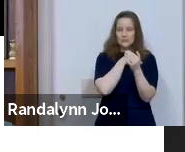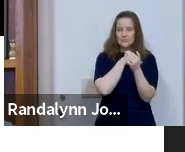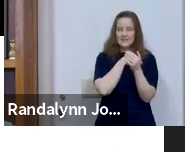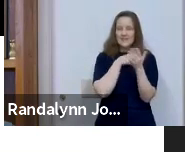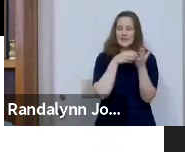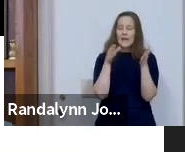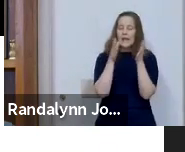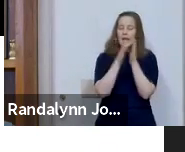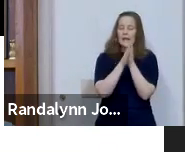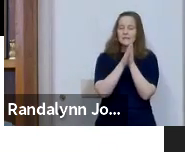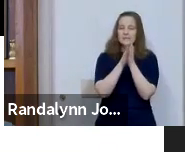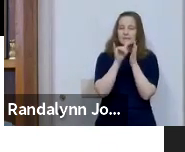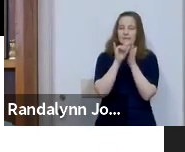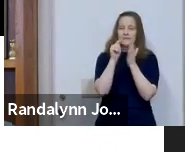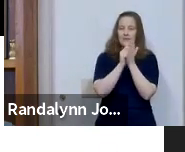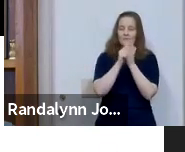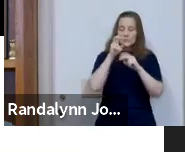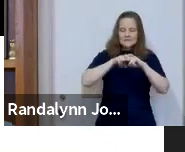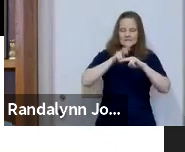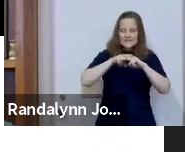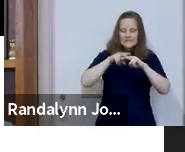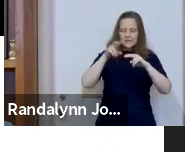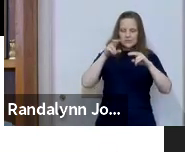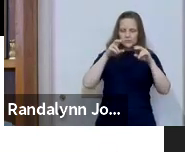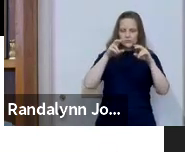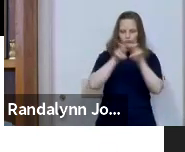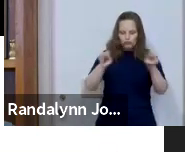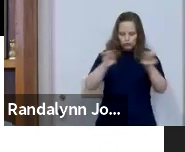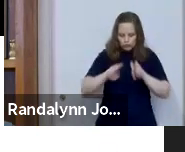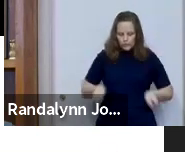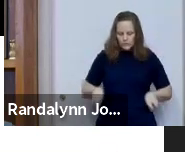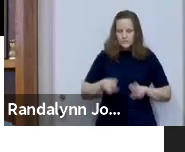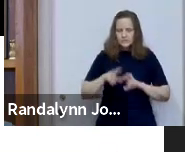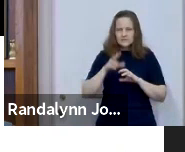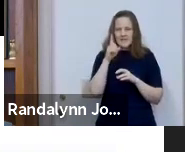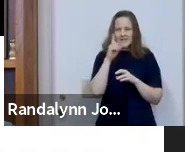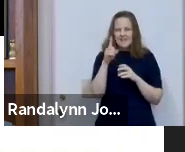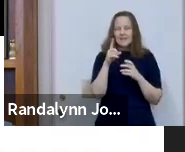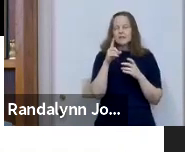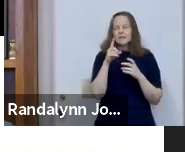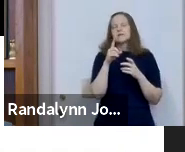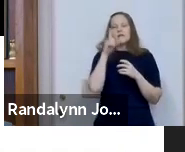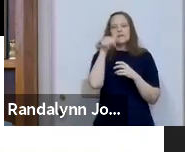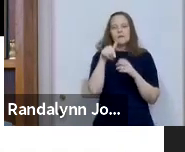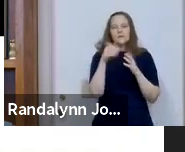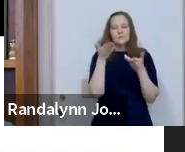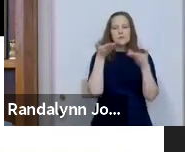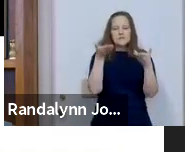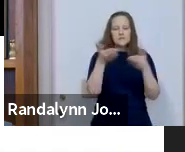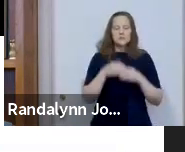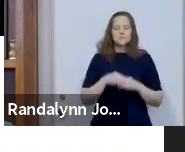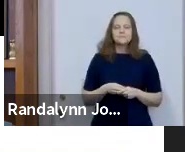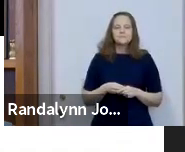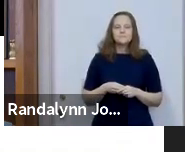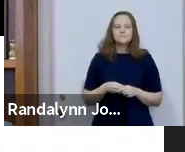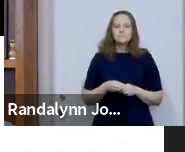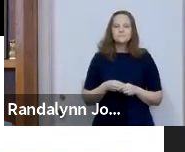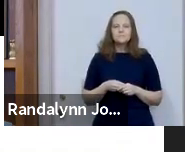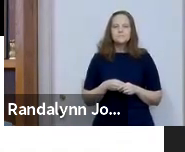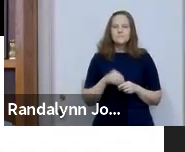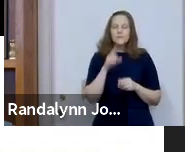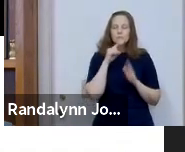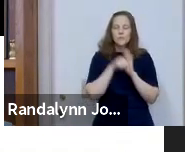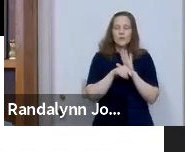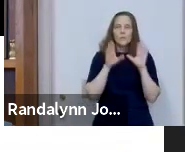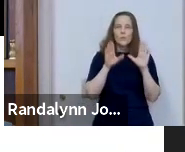for seating charts and attendance records. I believe the provost will speak to that later in this presentation, but those are going to be a really